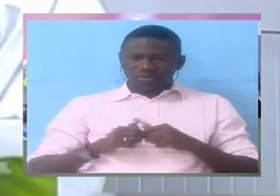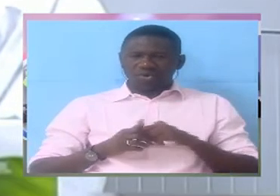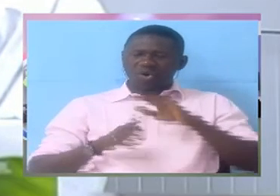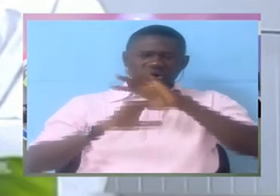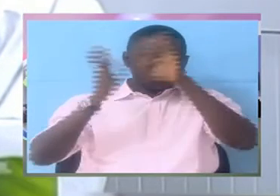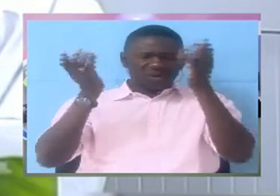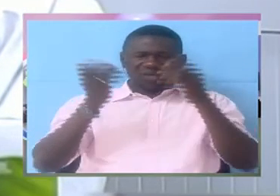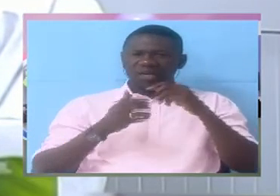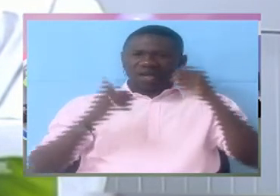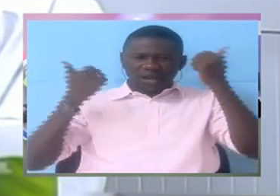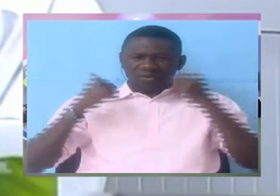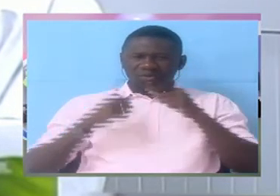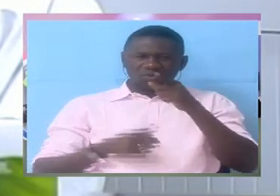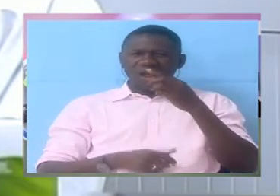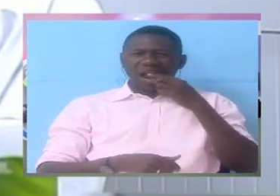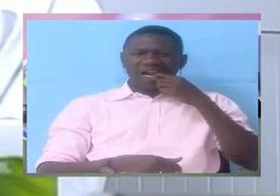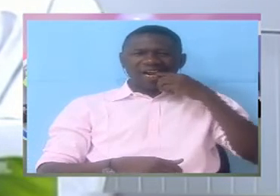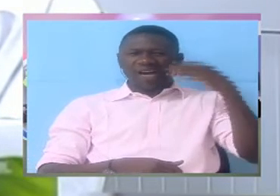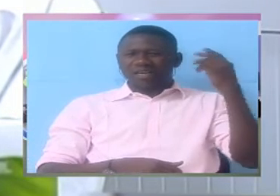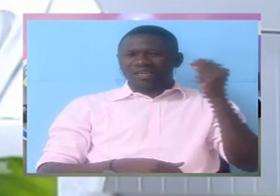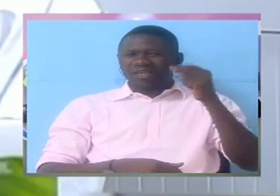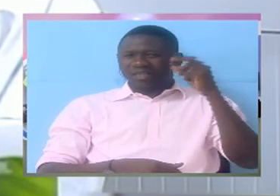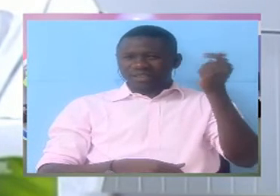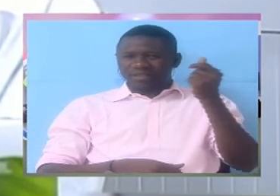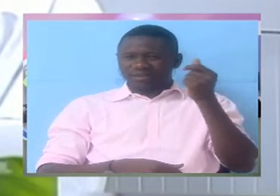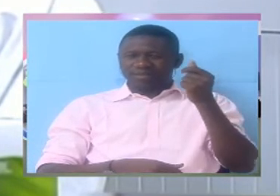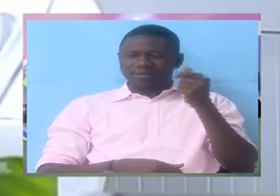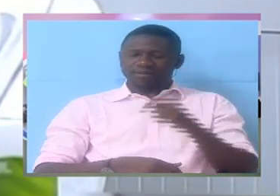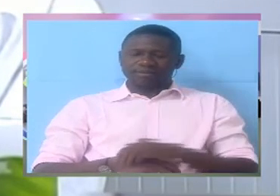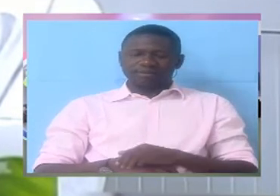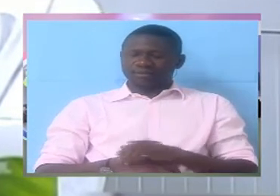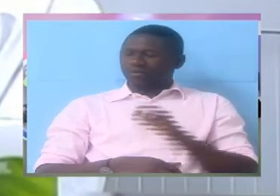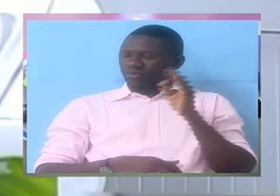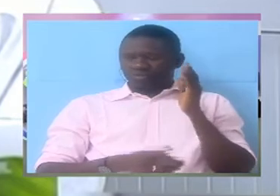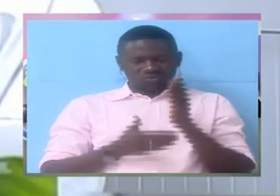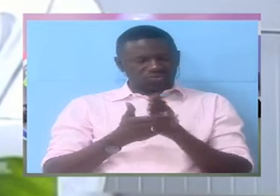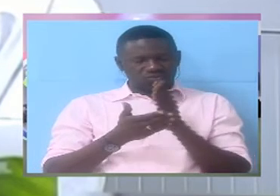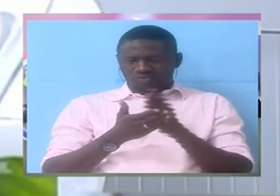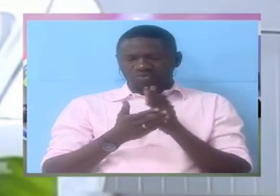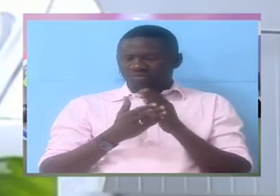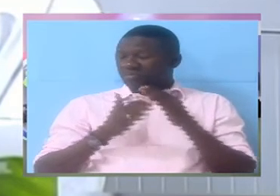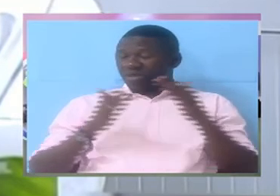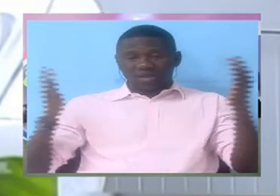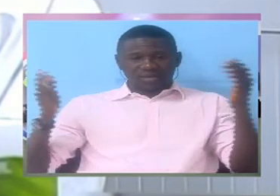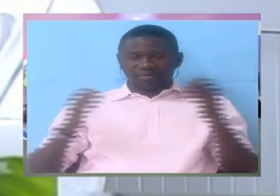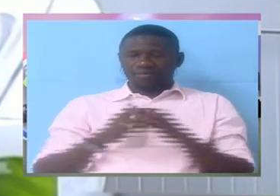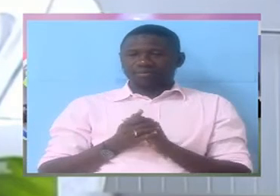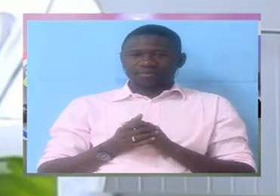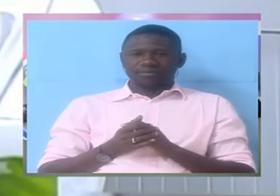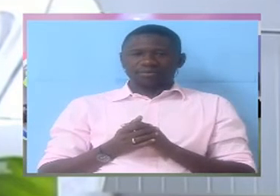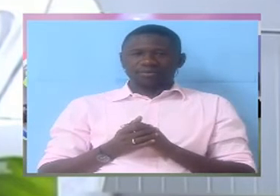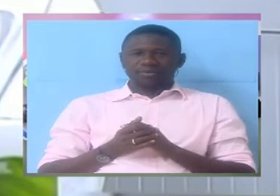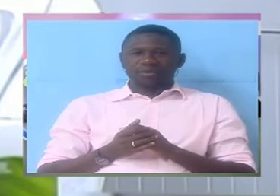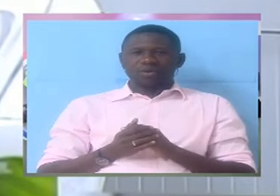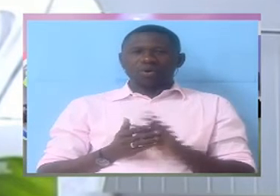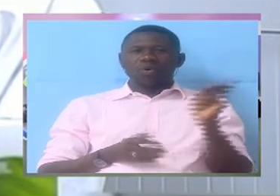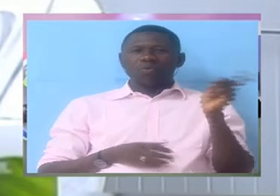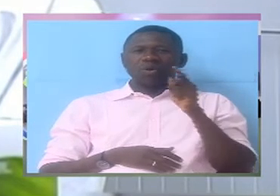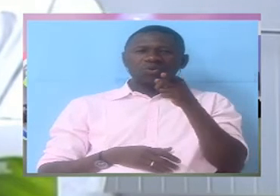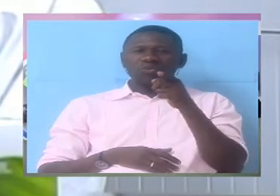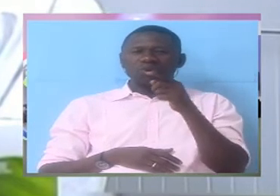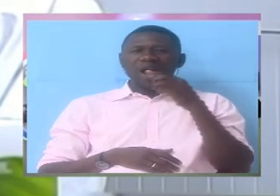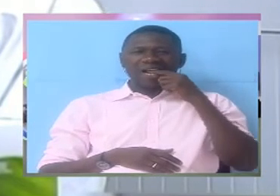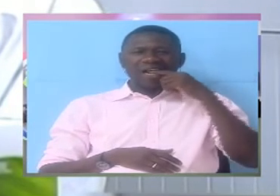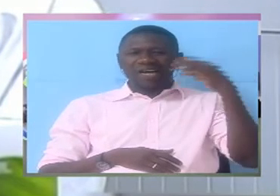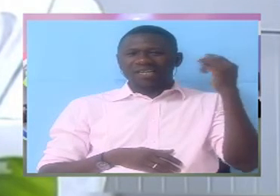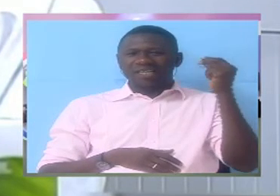beje ba la nim setala la ba. Very well, Council. Back the Council. What do you regret? Nim setamunela.